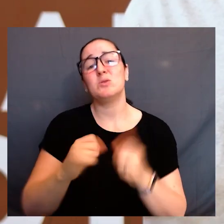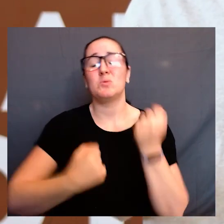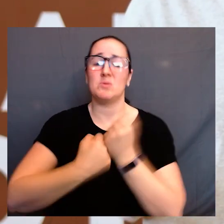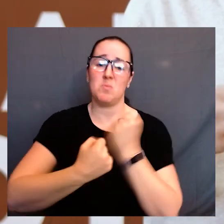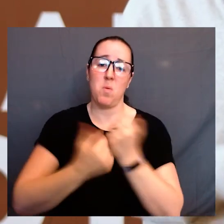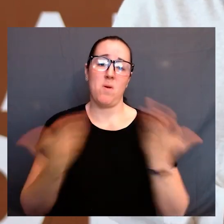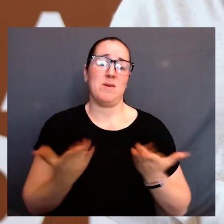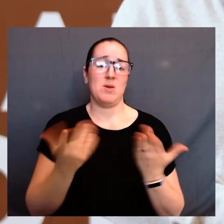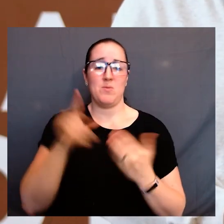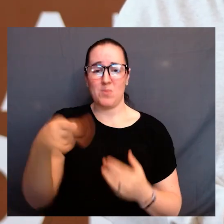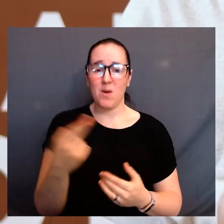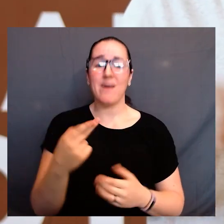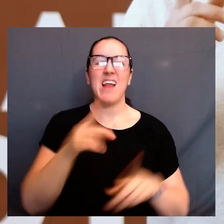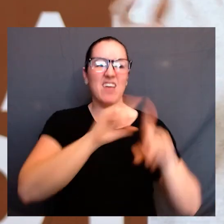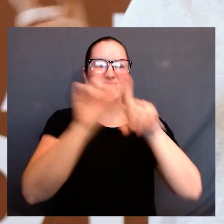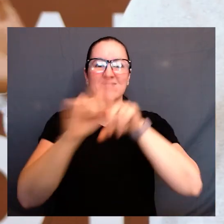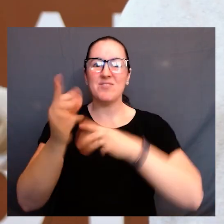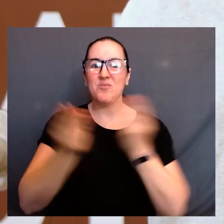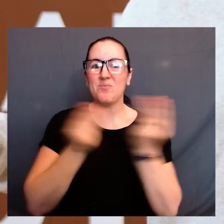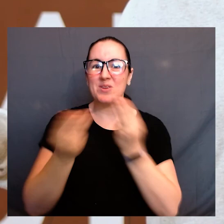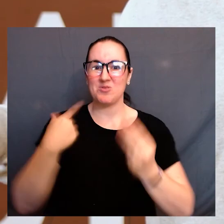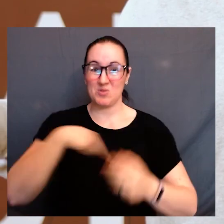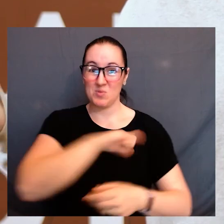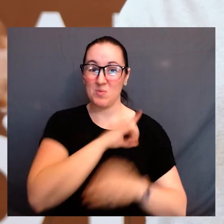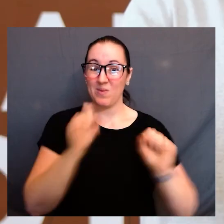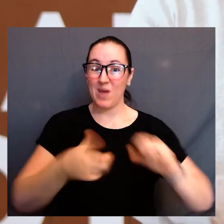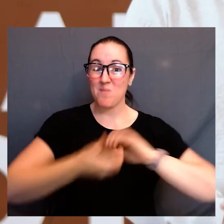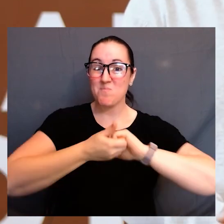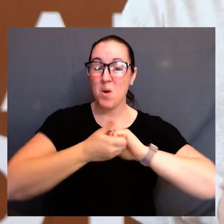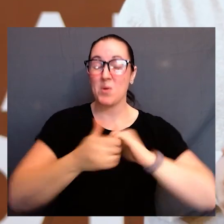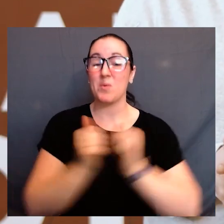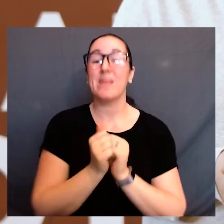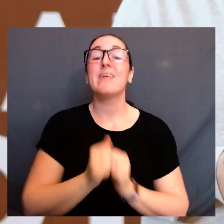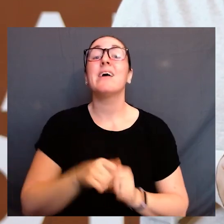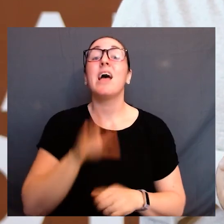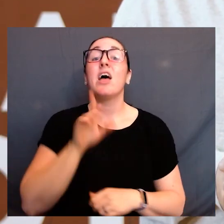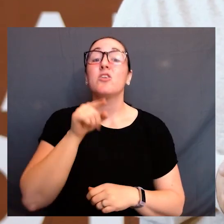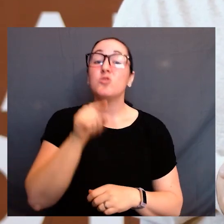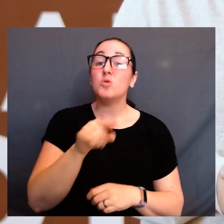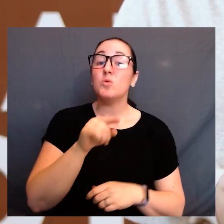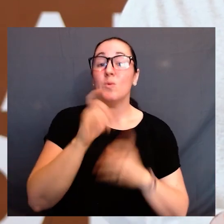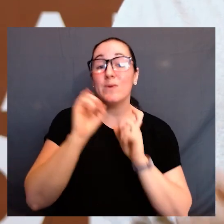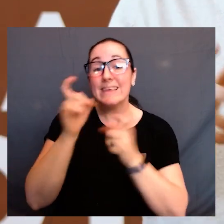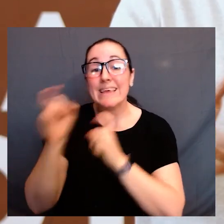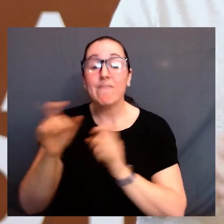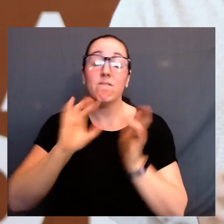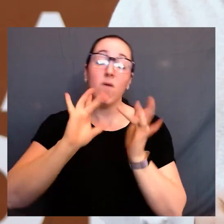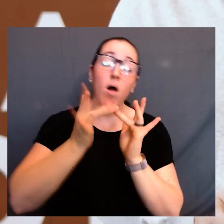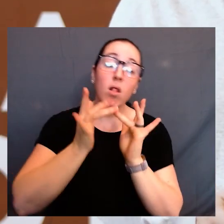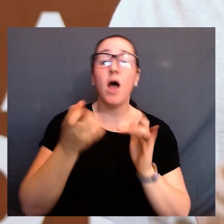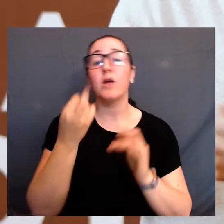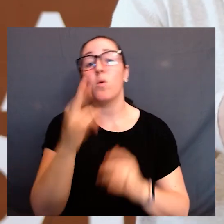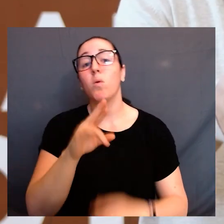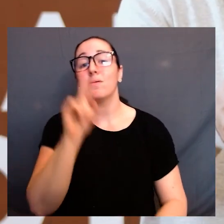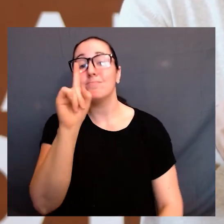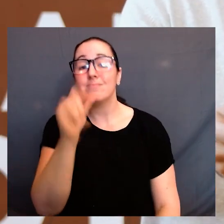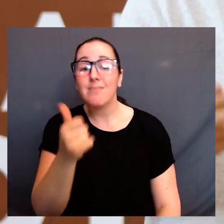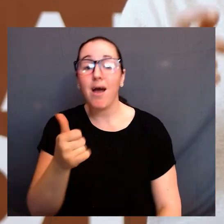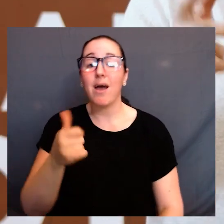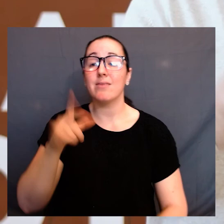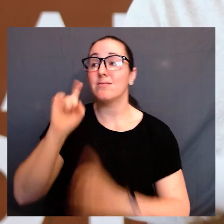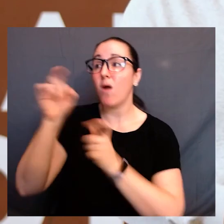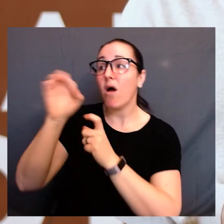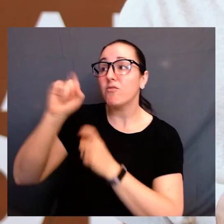and the ministries that we get to partner with in this time of challenge. As you put your tithes and offerings in the mail, as you're giving online, texting to